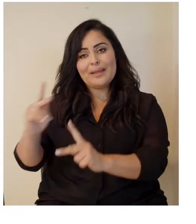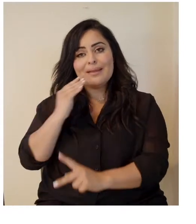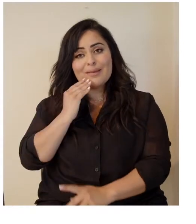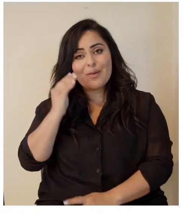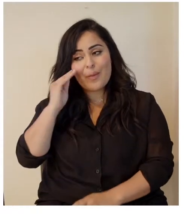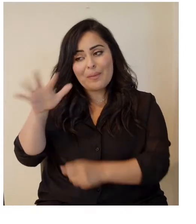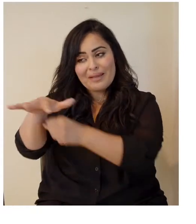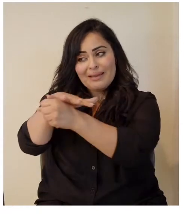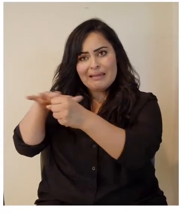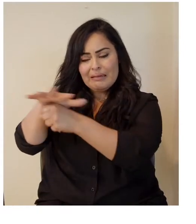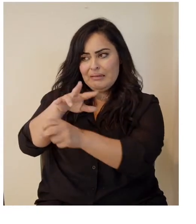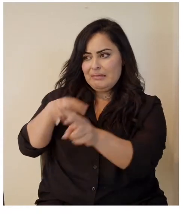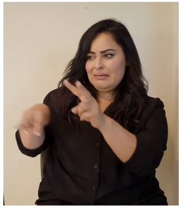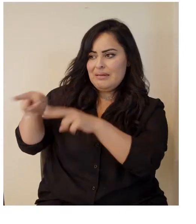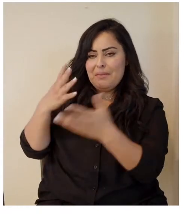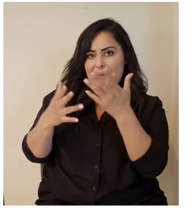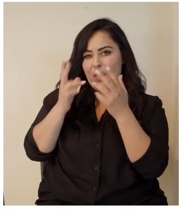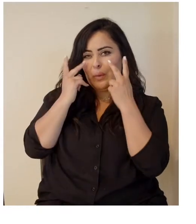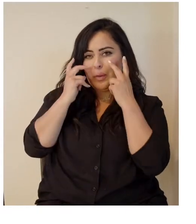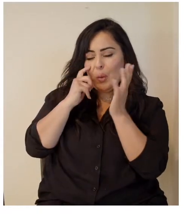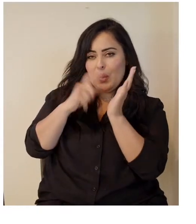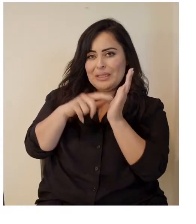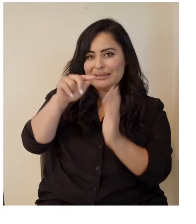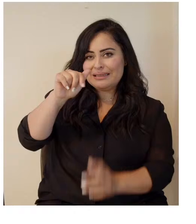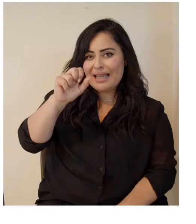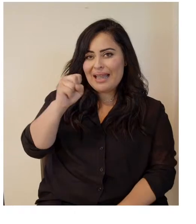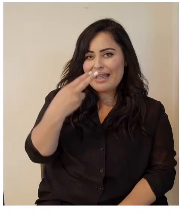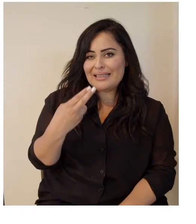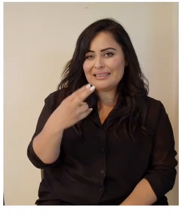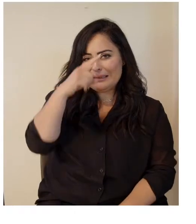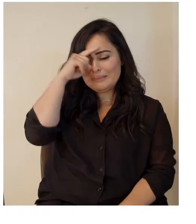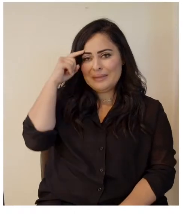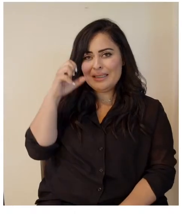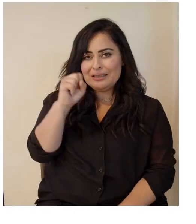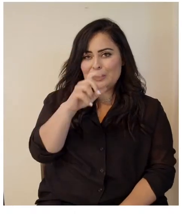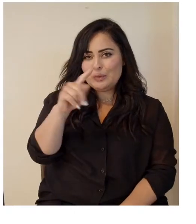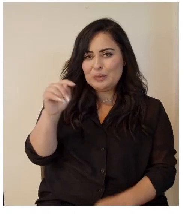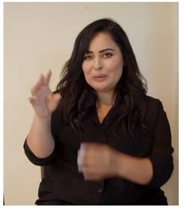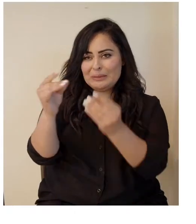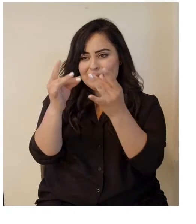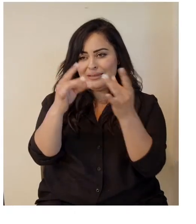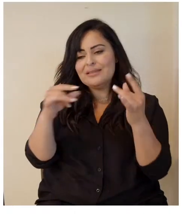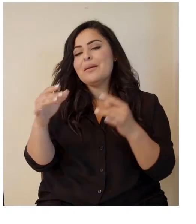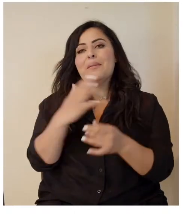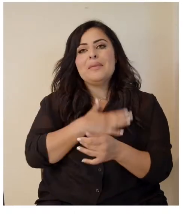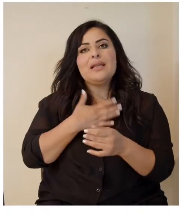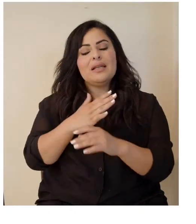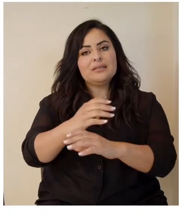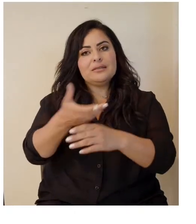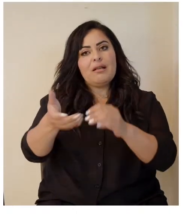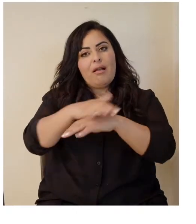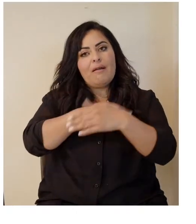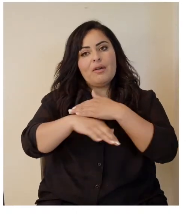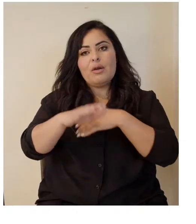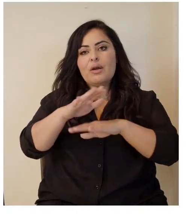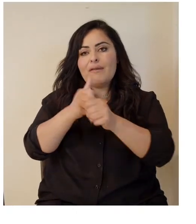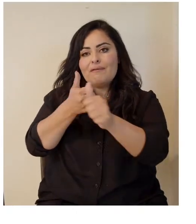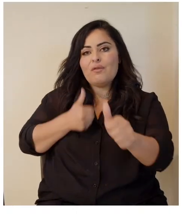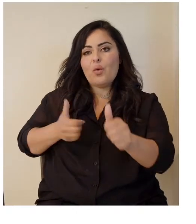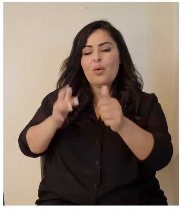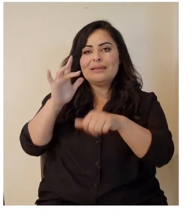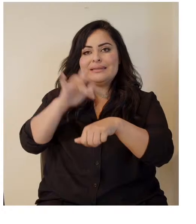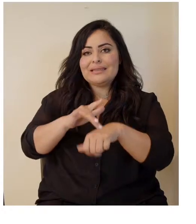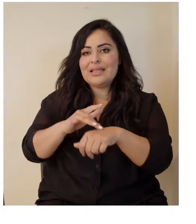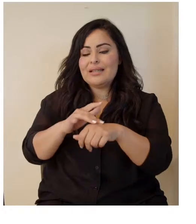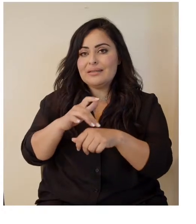places where you see a lot of ash and soot. The key is you want to cover up. You want to make sure you avoid skin contact with ash.